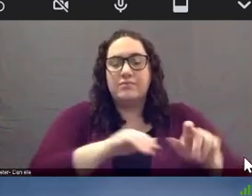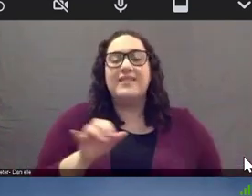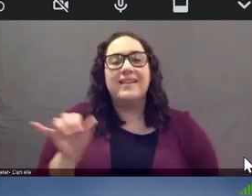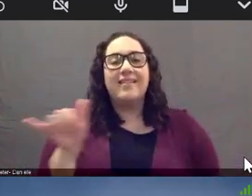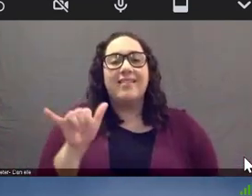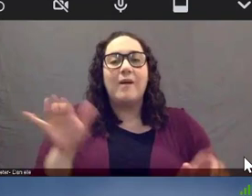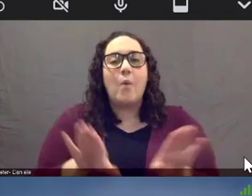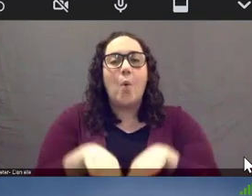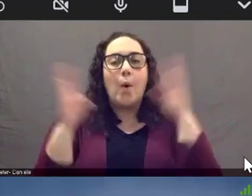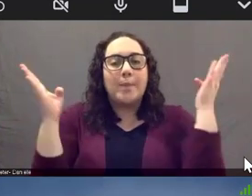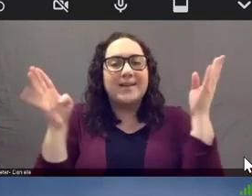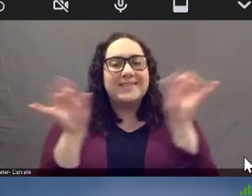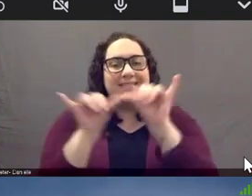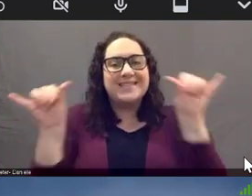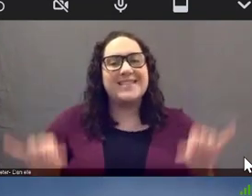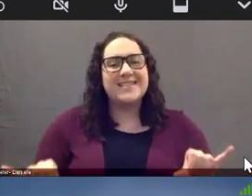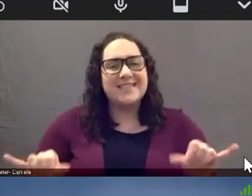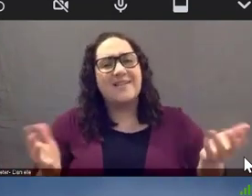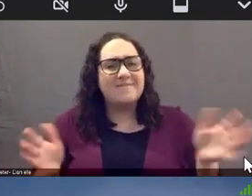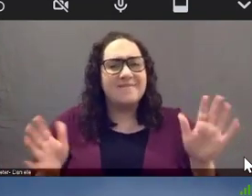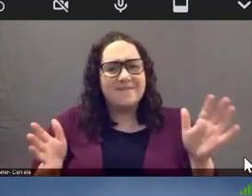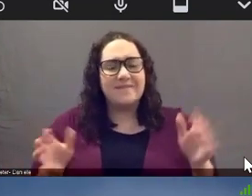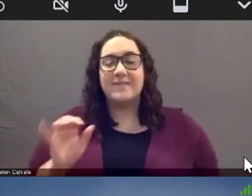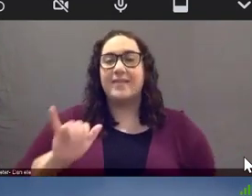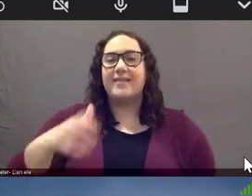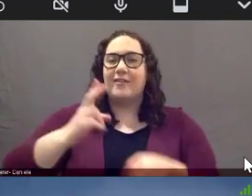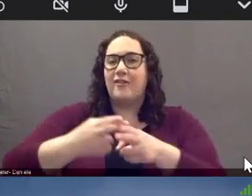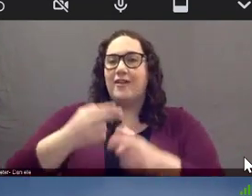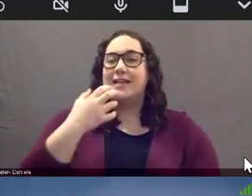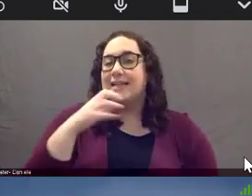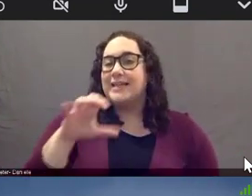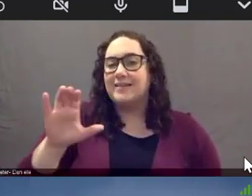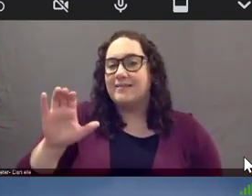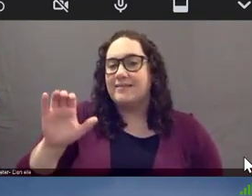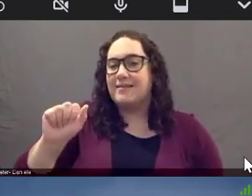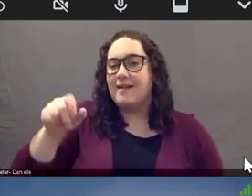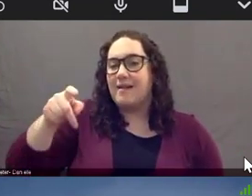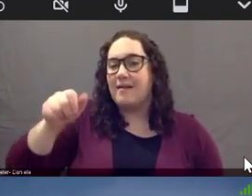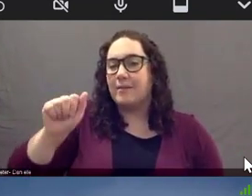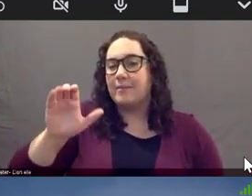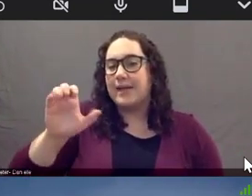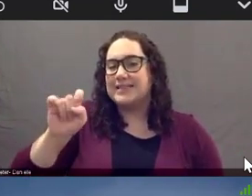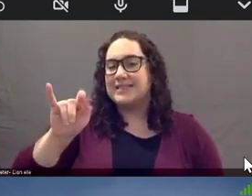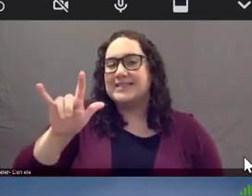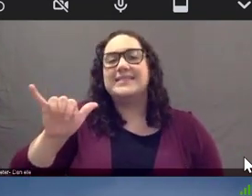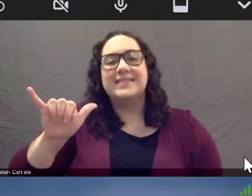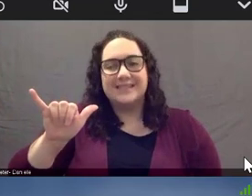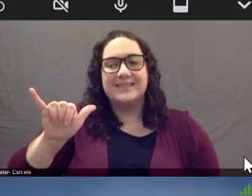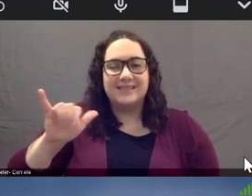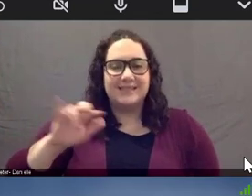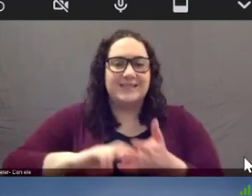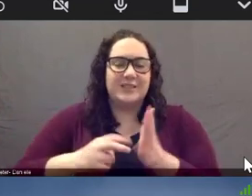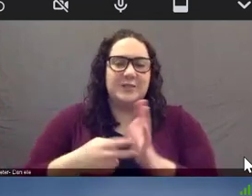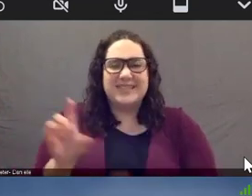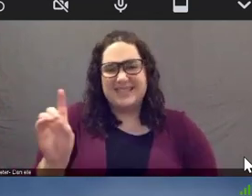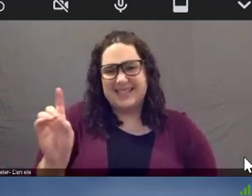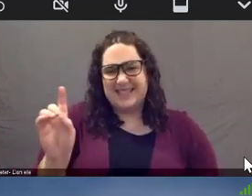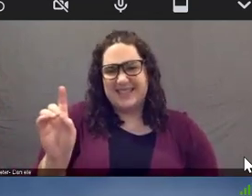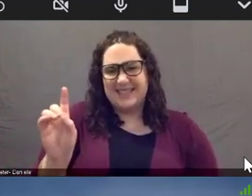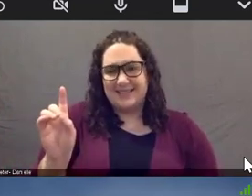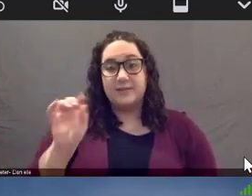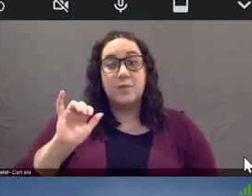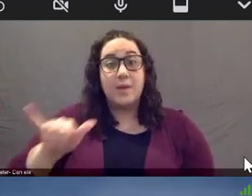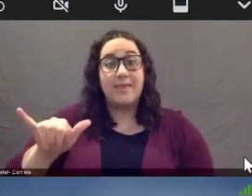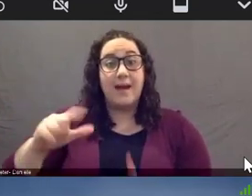specific heat. And that's the heat capacity rate. So here the answer is D. So sometimes we'll call this big C,